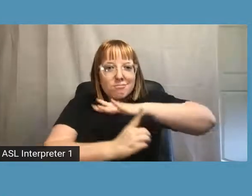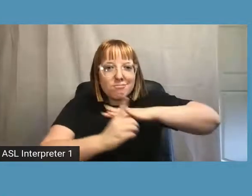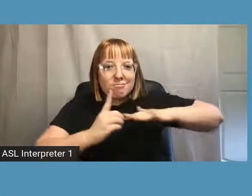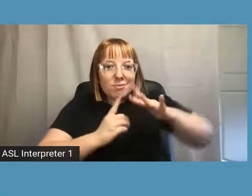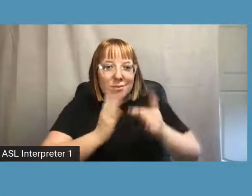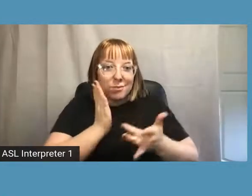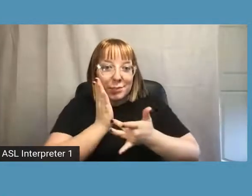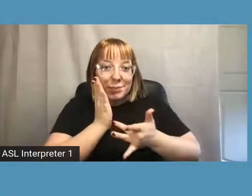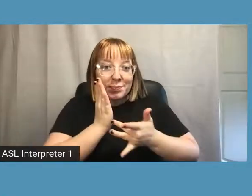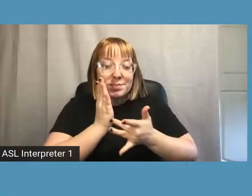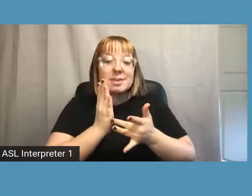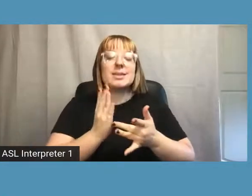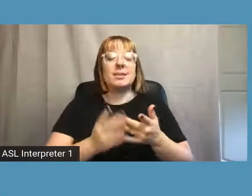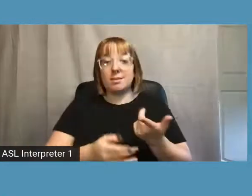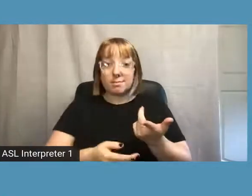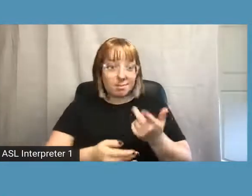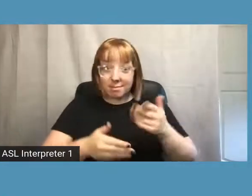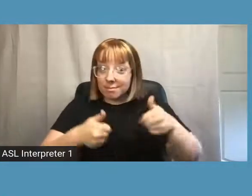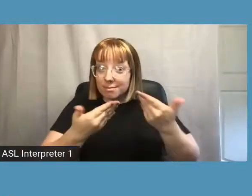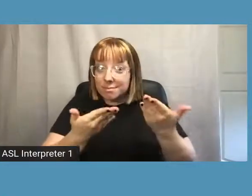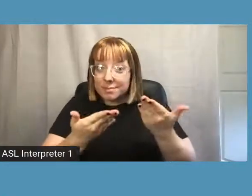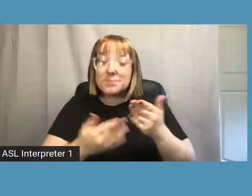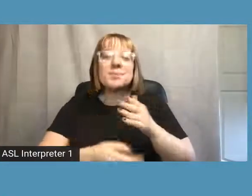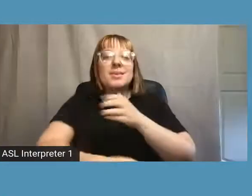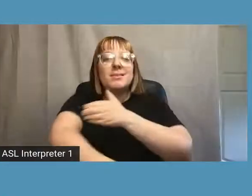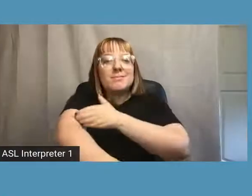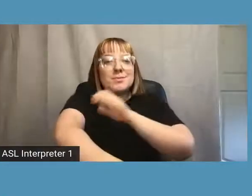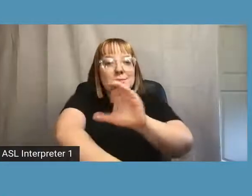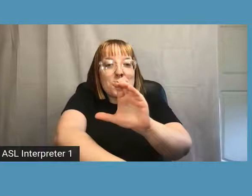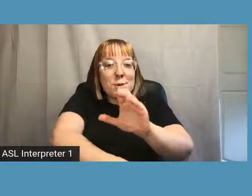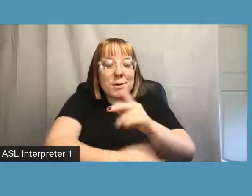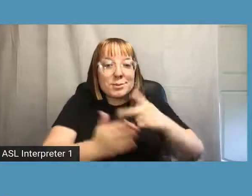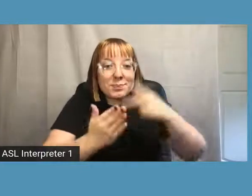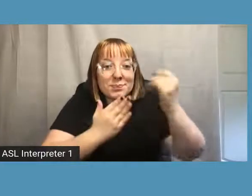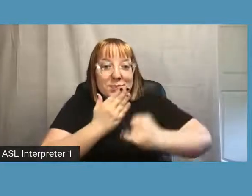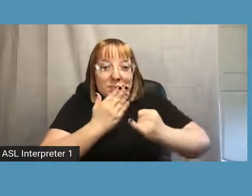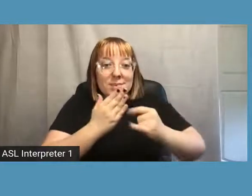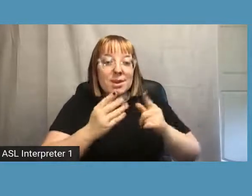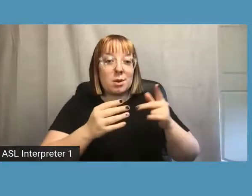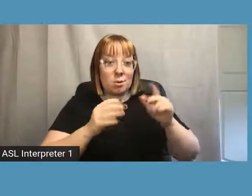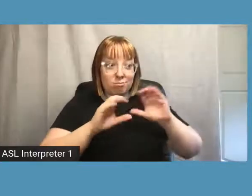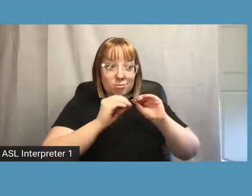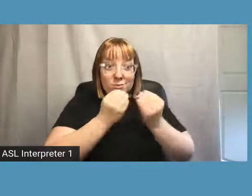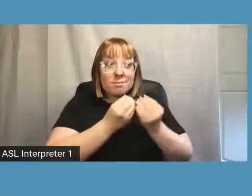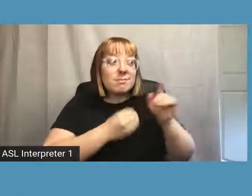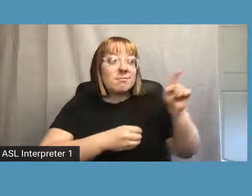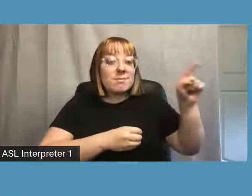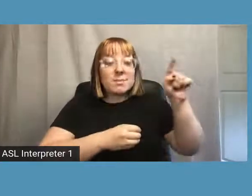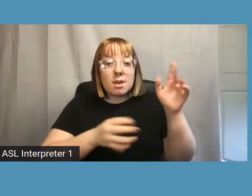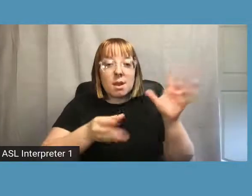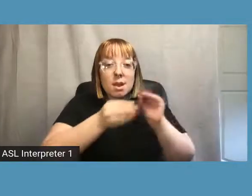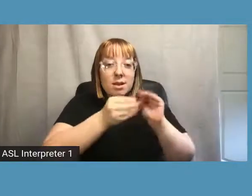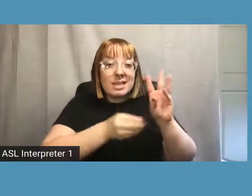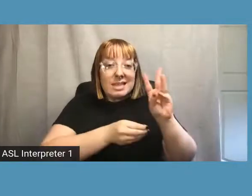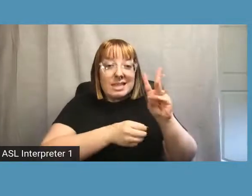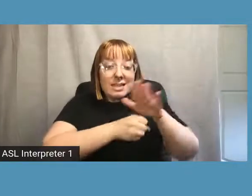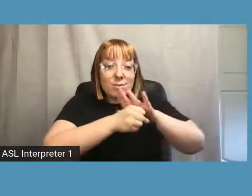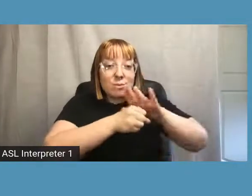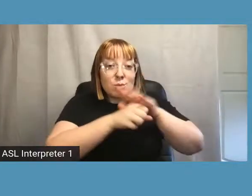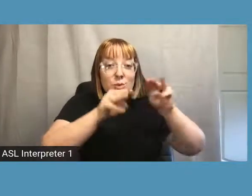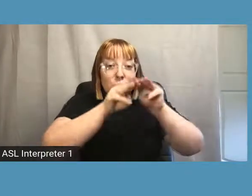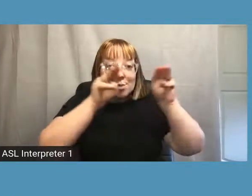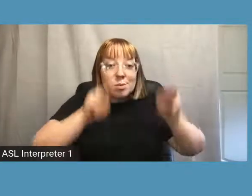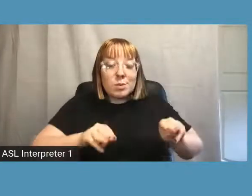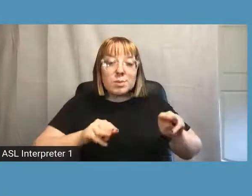Empowerment Project, a nationwide initiative organized by the six U.S. regional museum associations and dedicated to providing